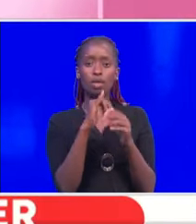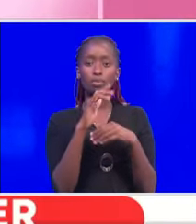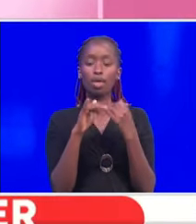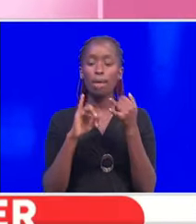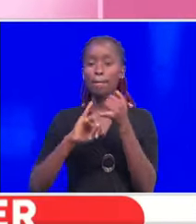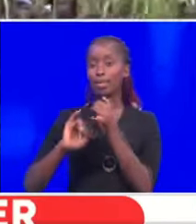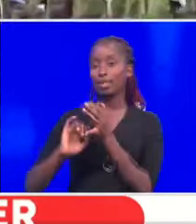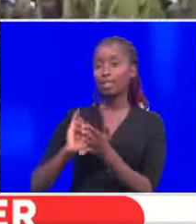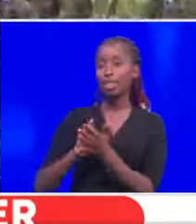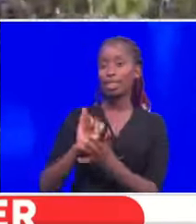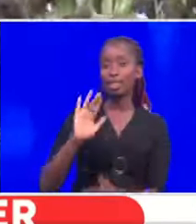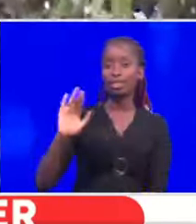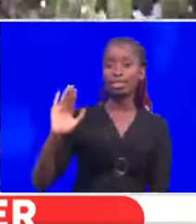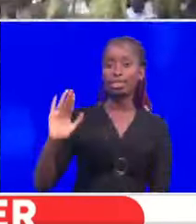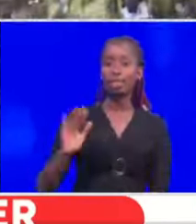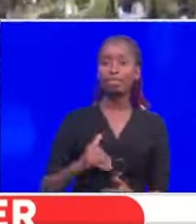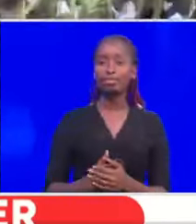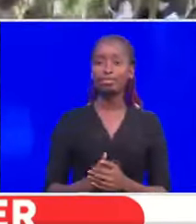the details.